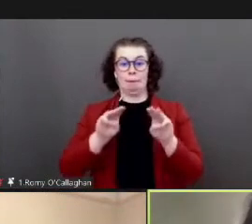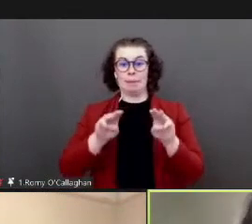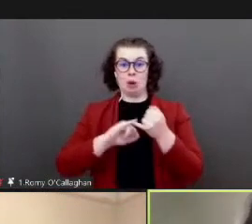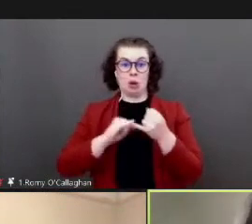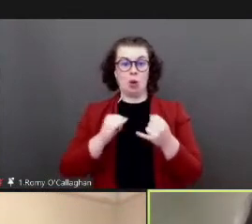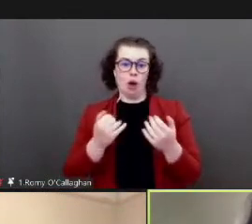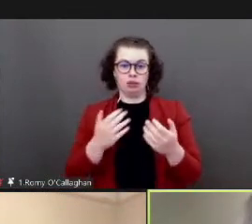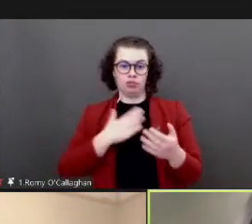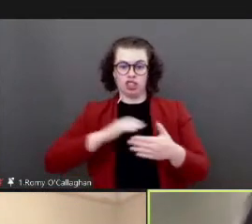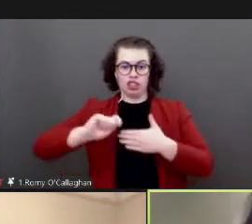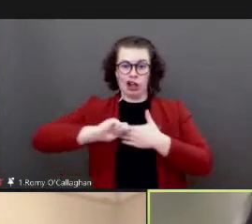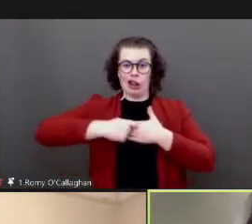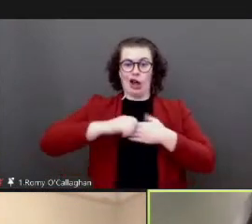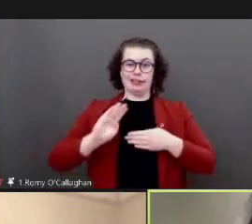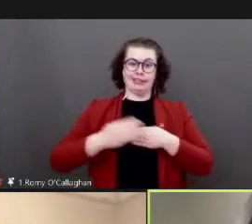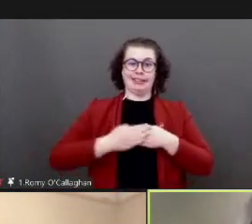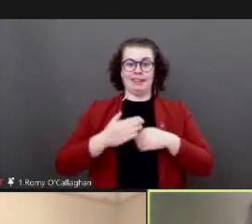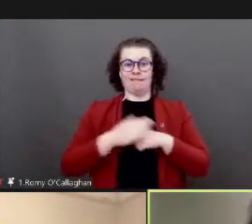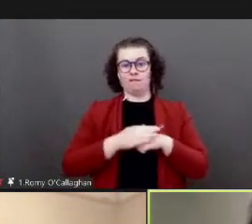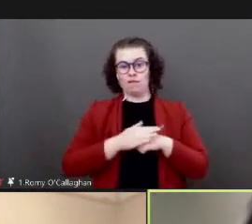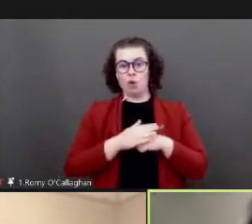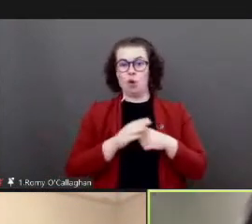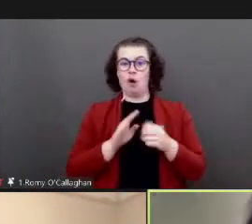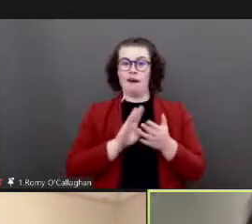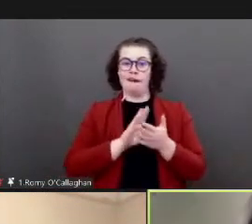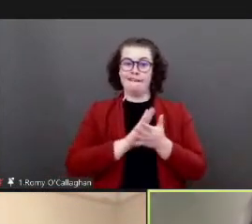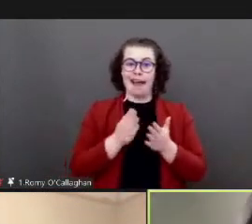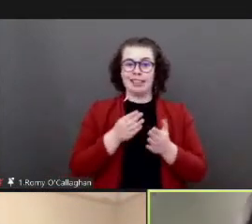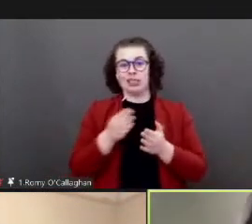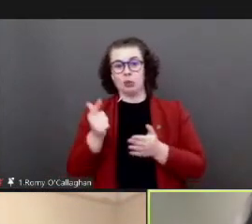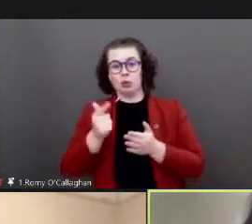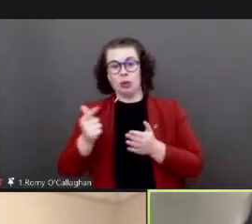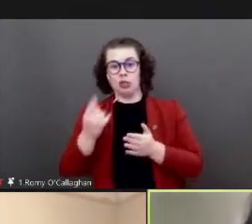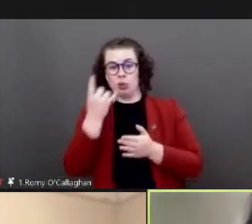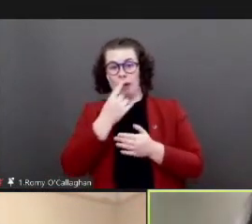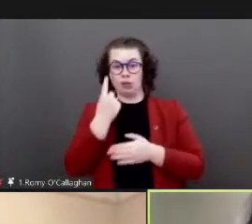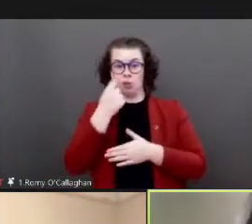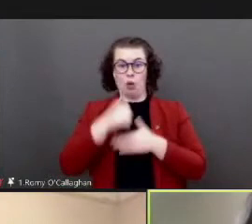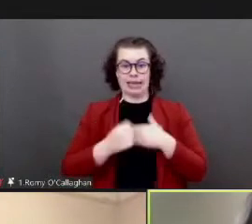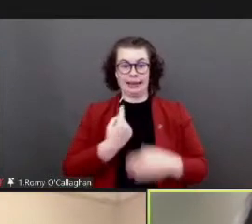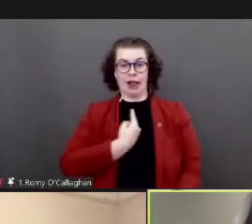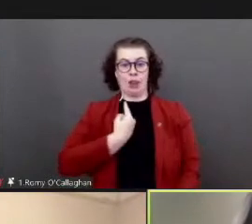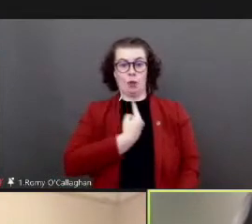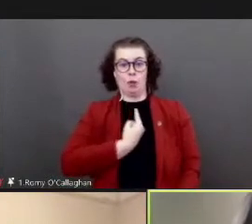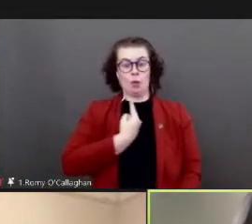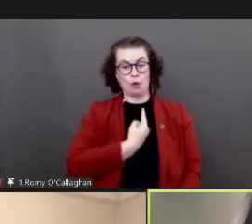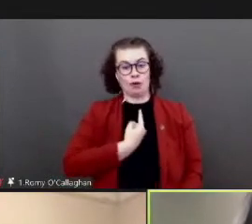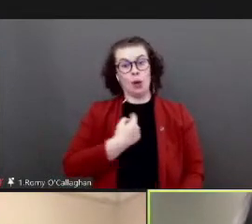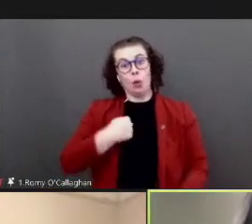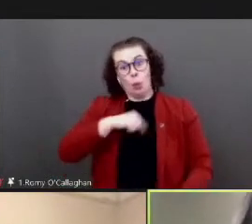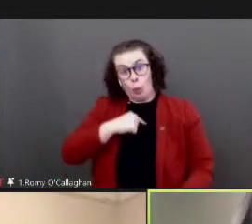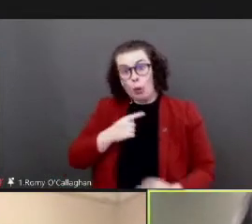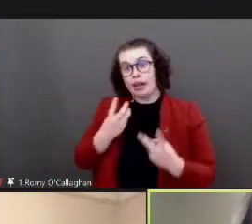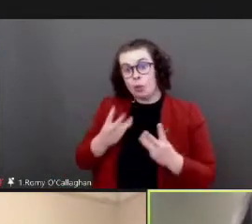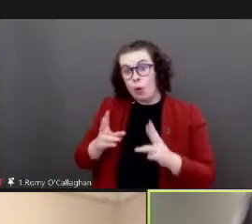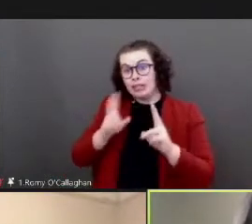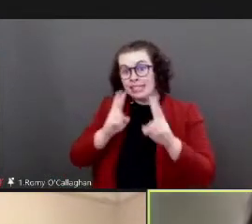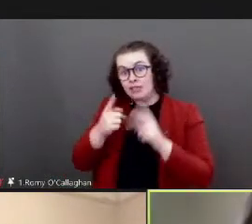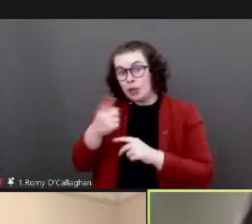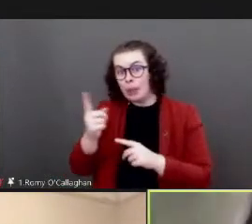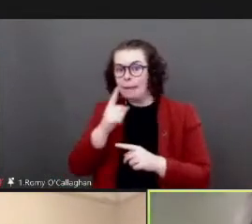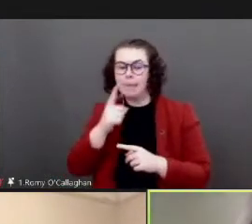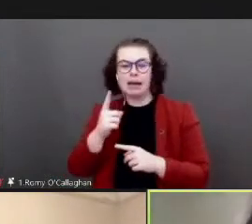hours a day or 20 hours a day or were in solitary confinement. They were populations we very much weren't able to reach within the prison